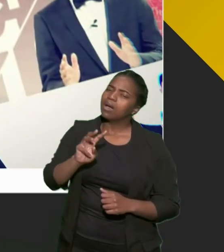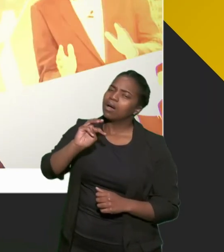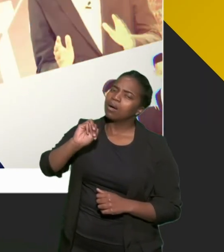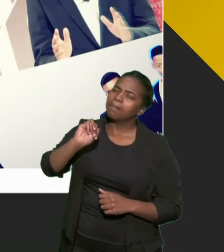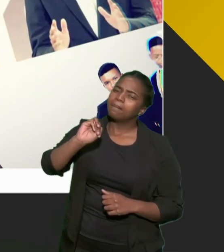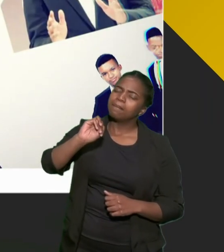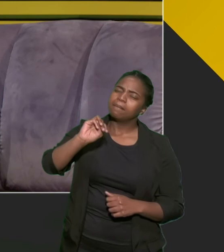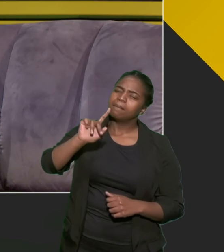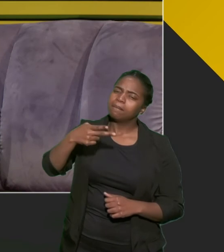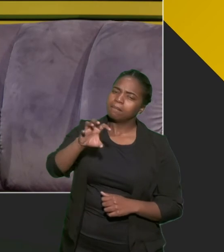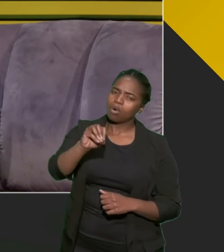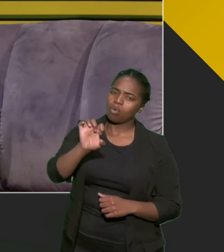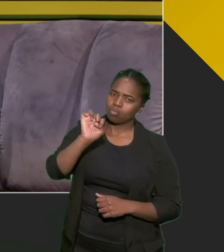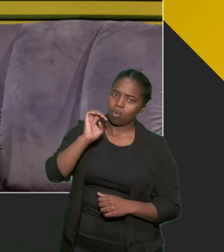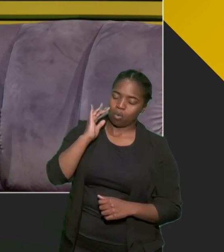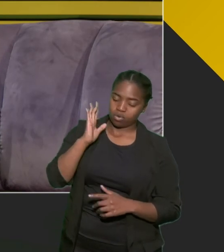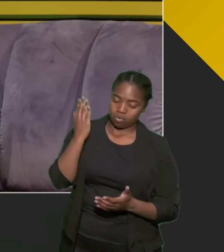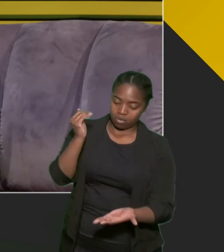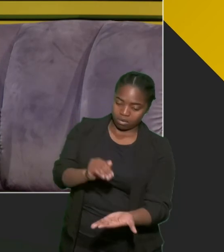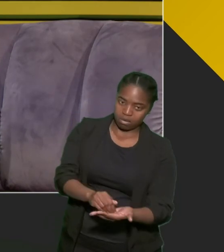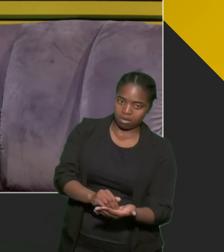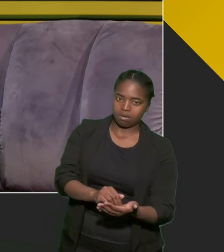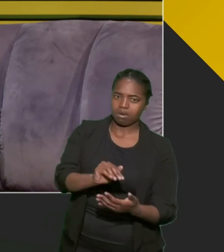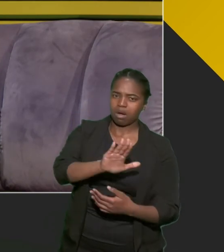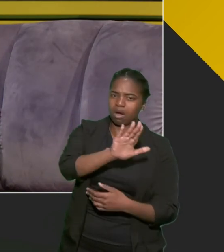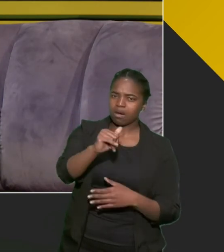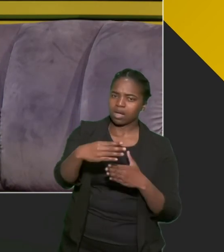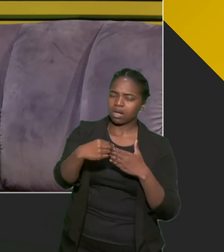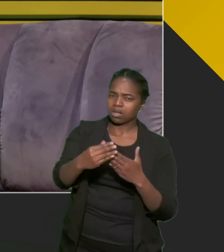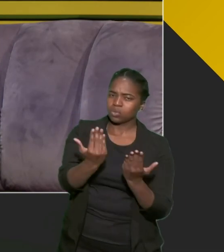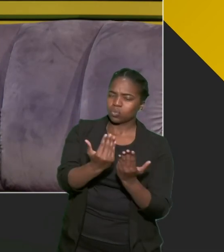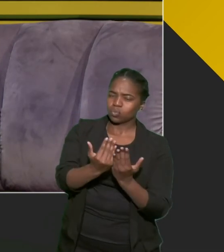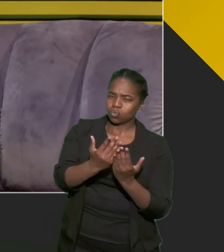can maybe share with us, what was your mission when you arrived at ALA?